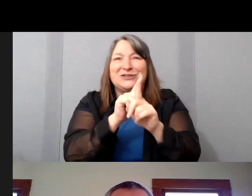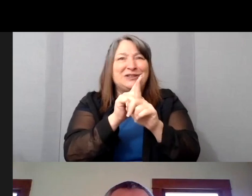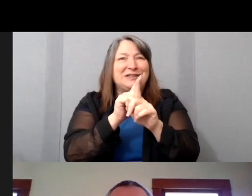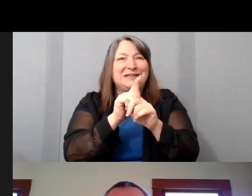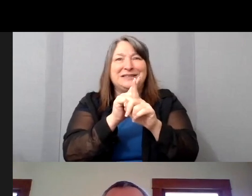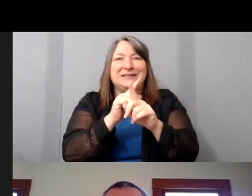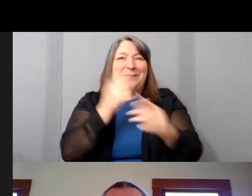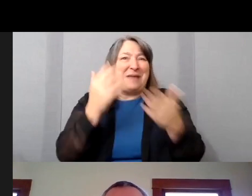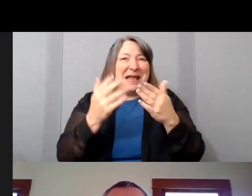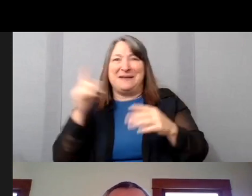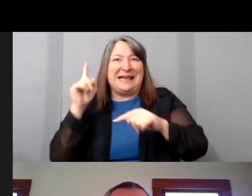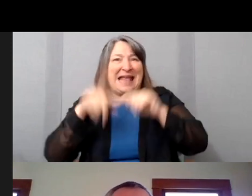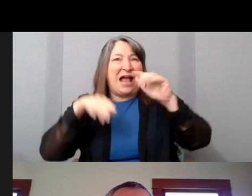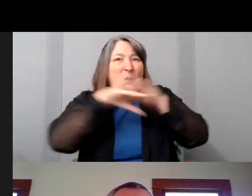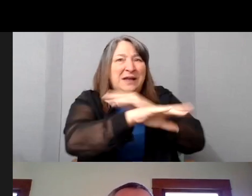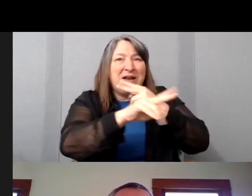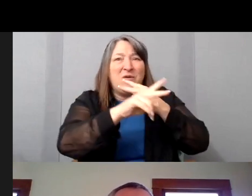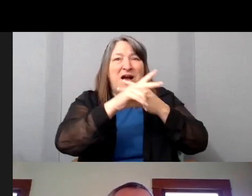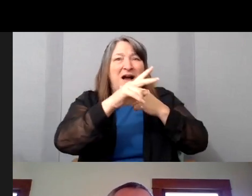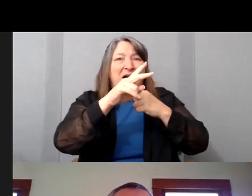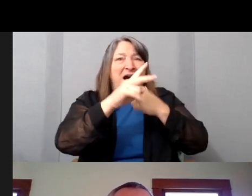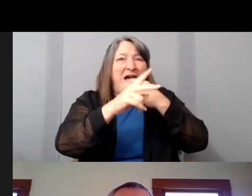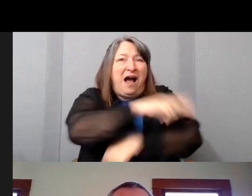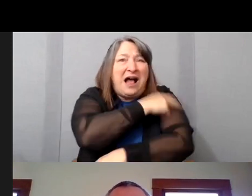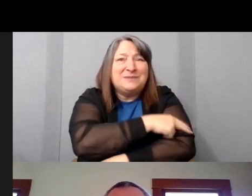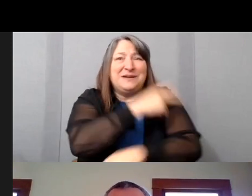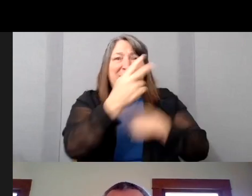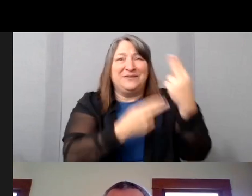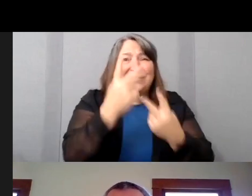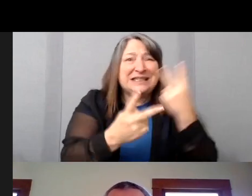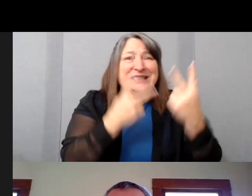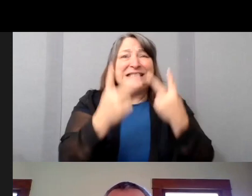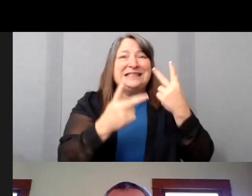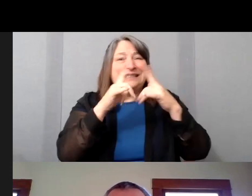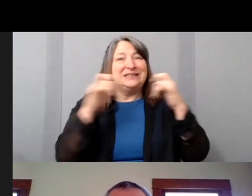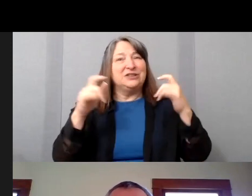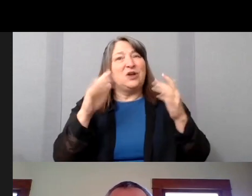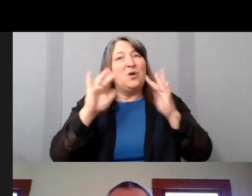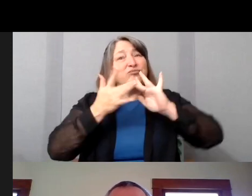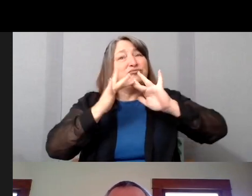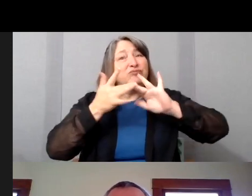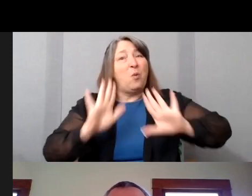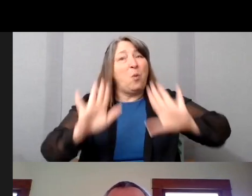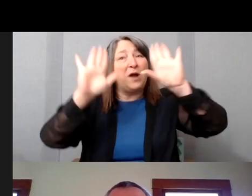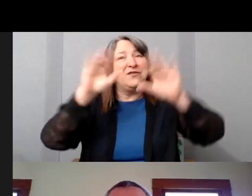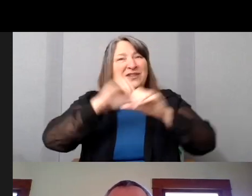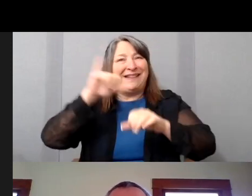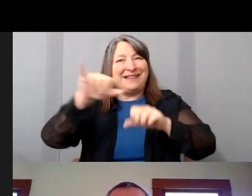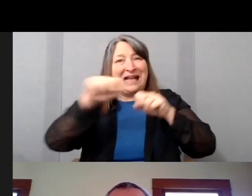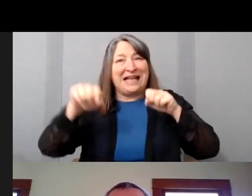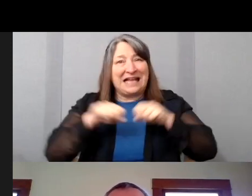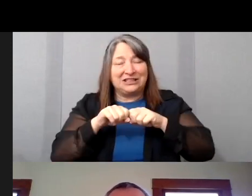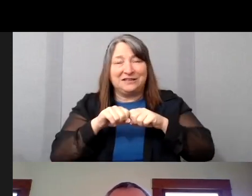can't visit you in the hospital like that. Where it didn't seem to work, and where I think we have the biggest unknown,